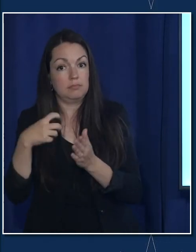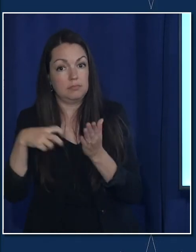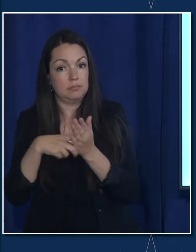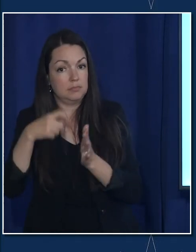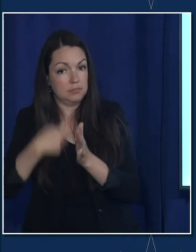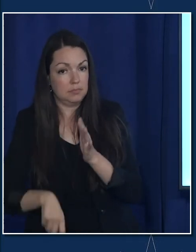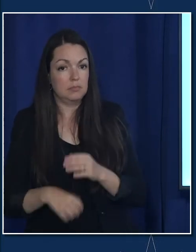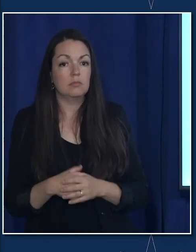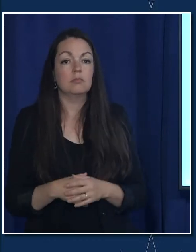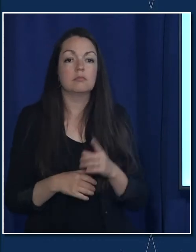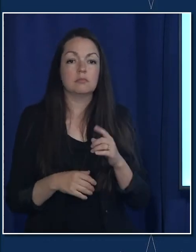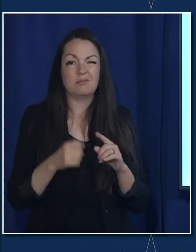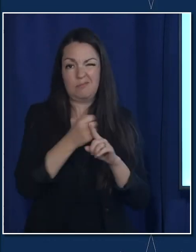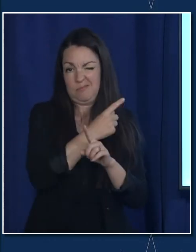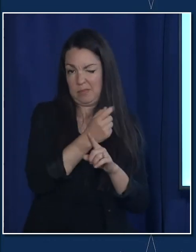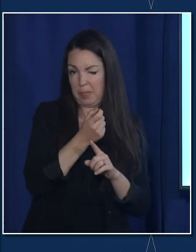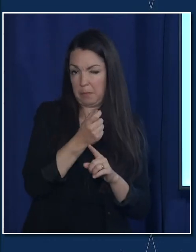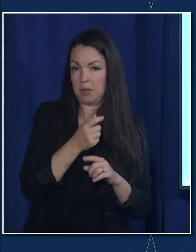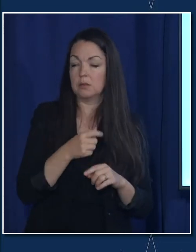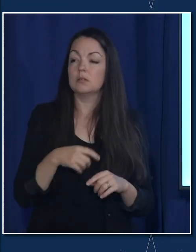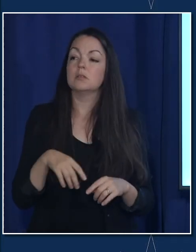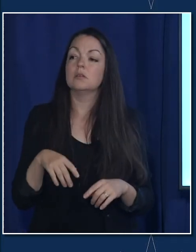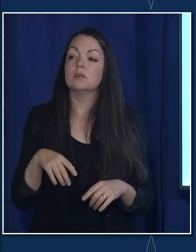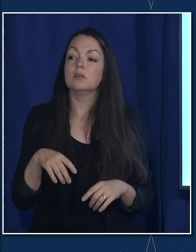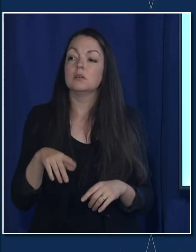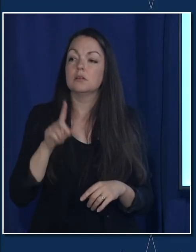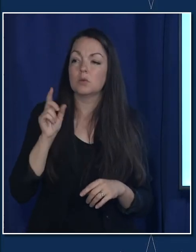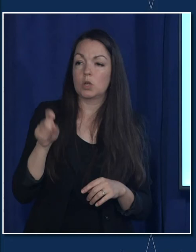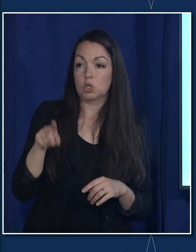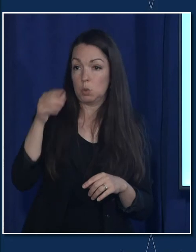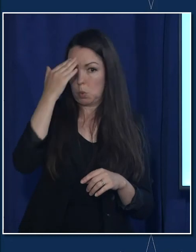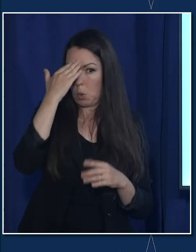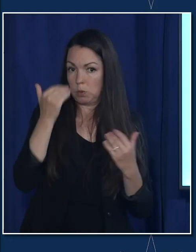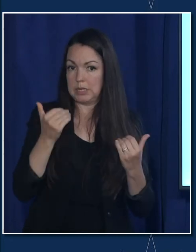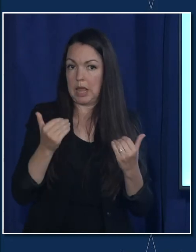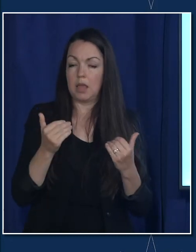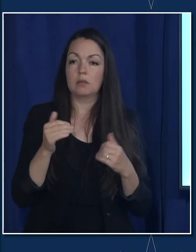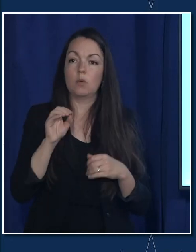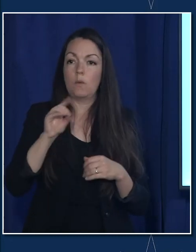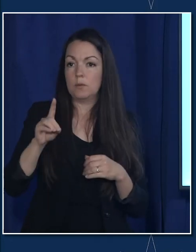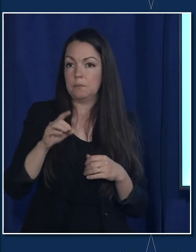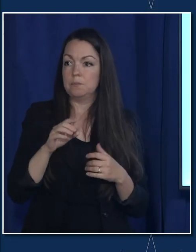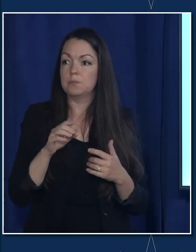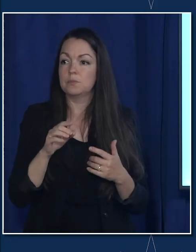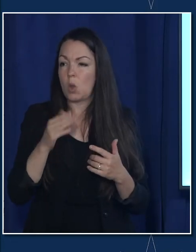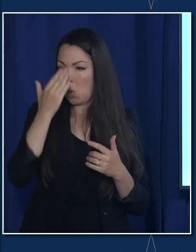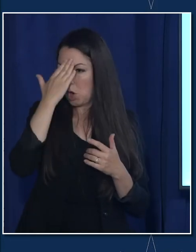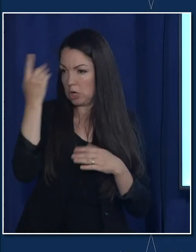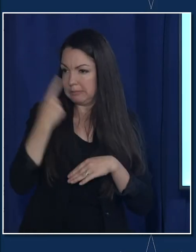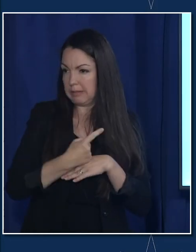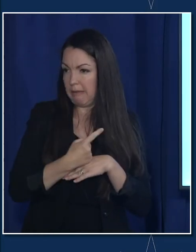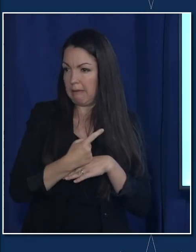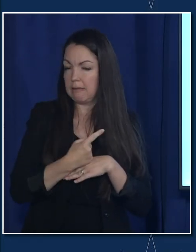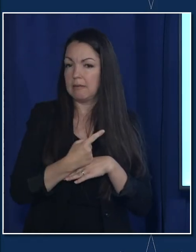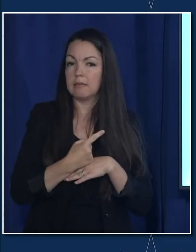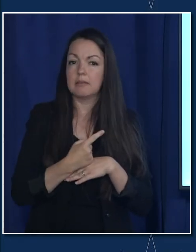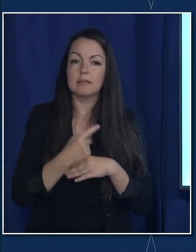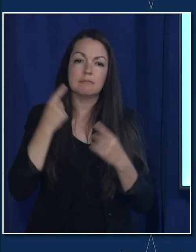off topic. As you know, it's Overdose Awareness Day. And I'm wondering if you could speak to the number